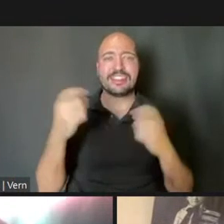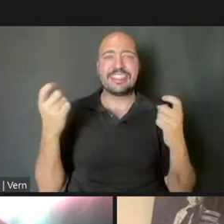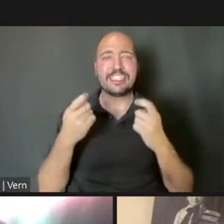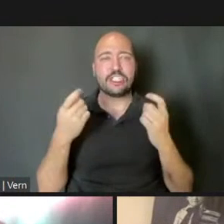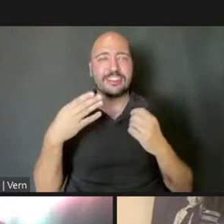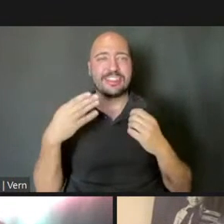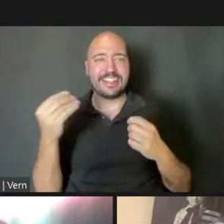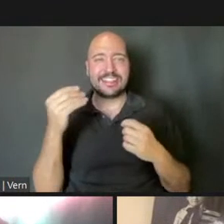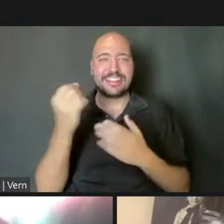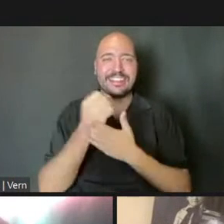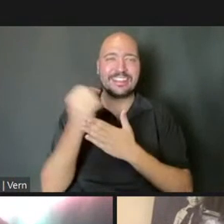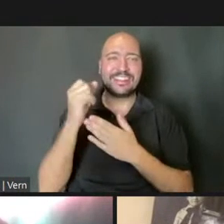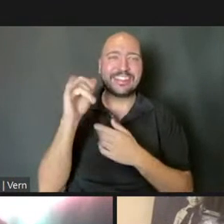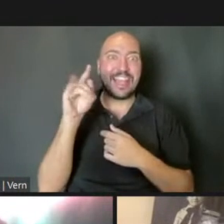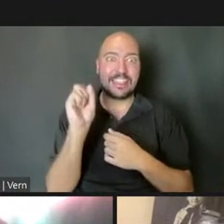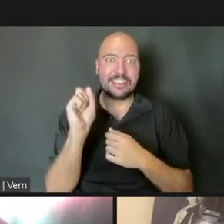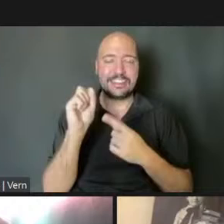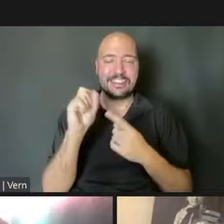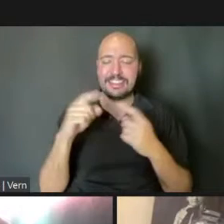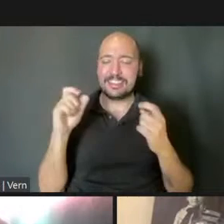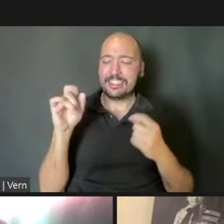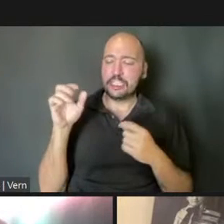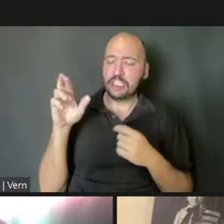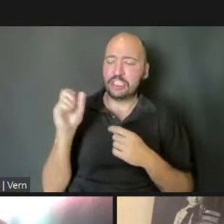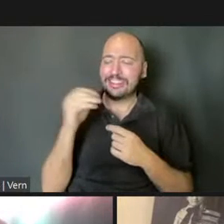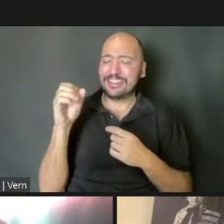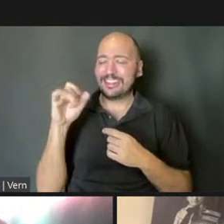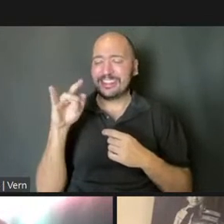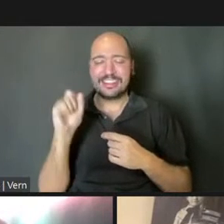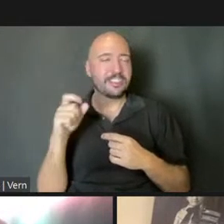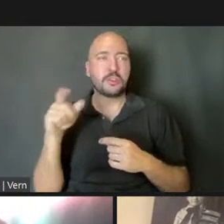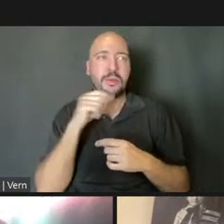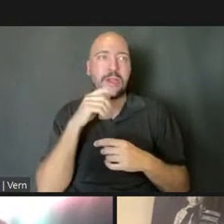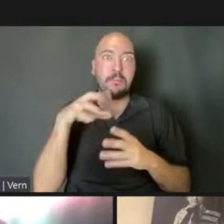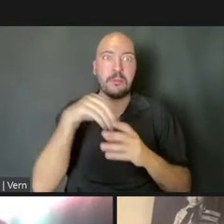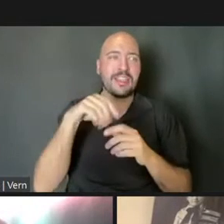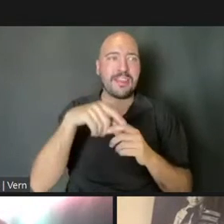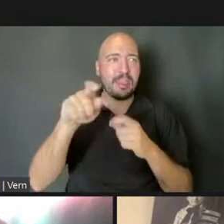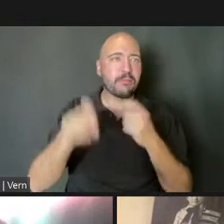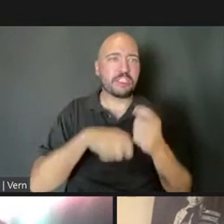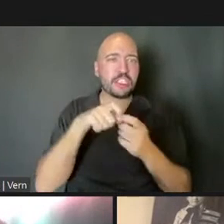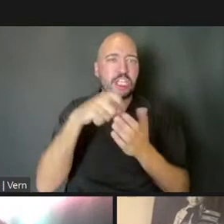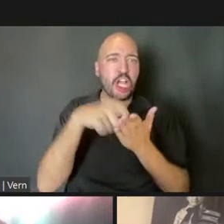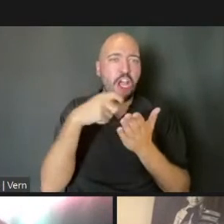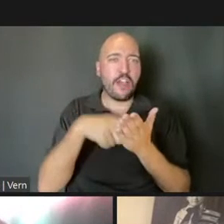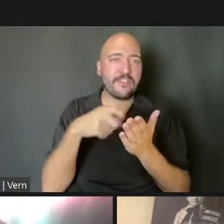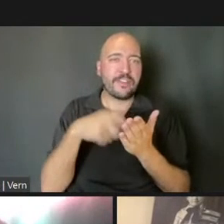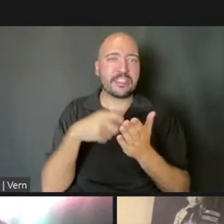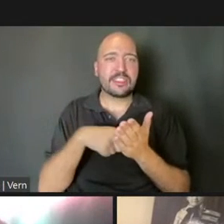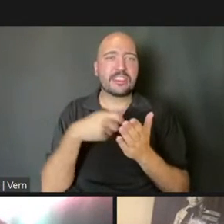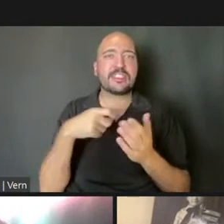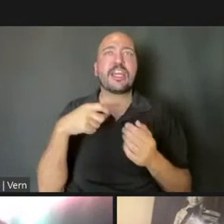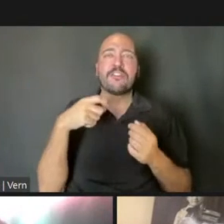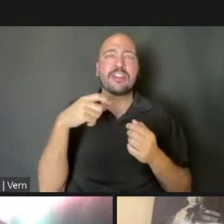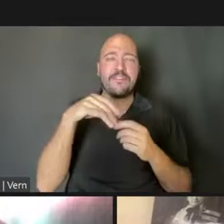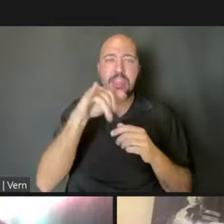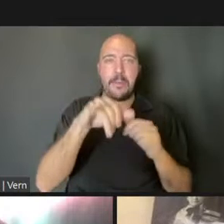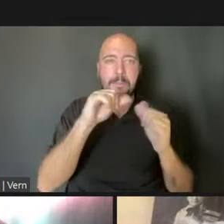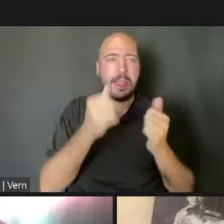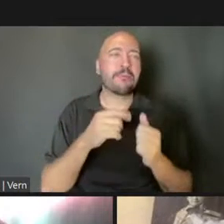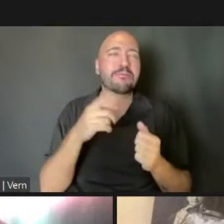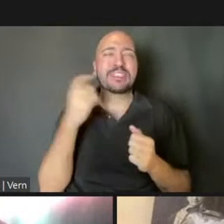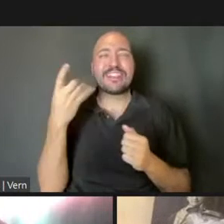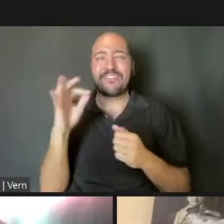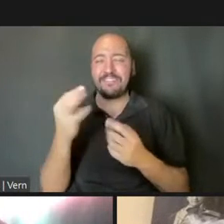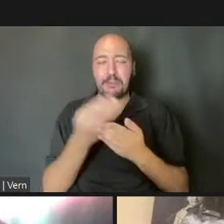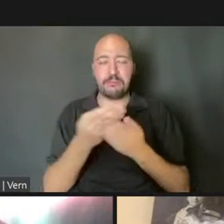Saints. They were unable to participate in the specific carving of the blocks because of material bans within the prison, but this is an